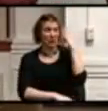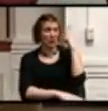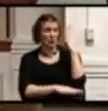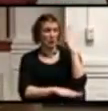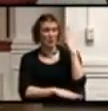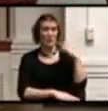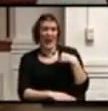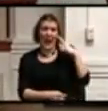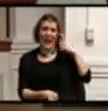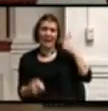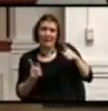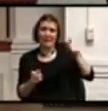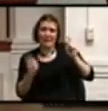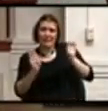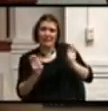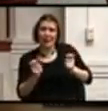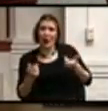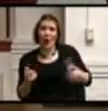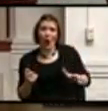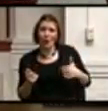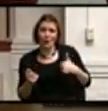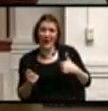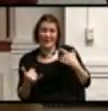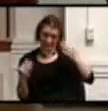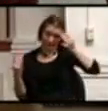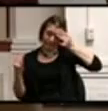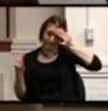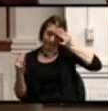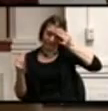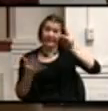I exchanged some sketches about this.